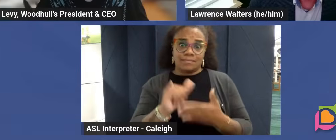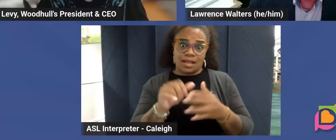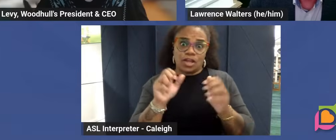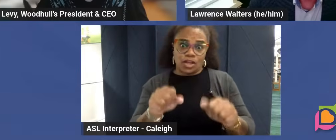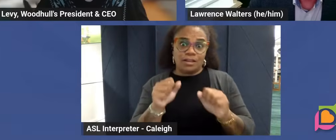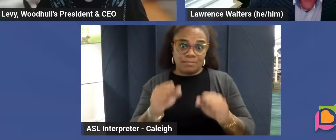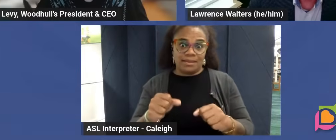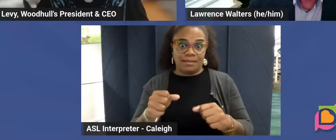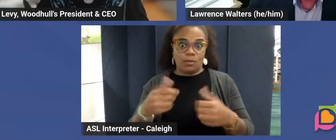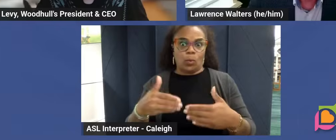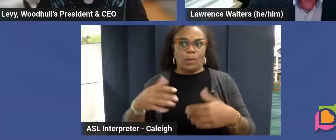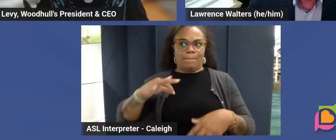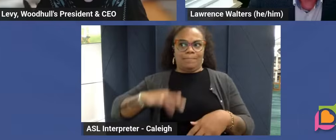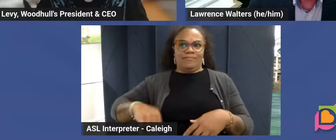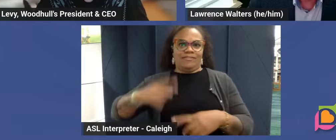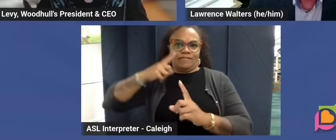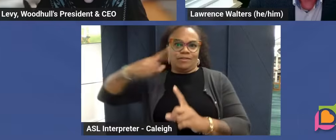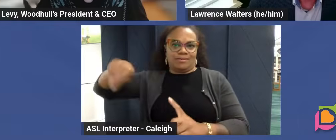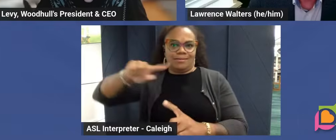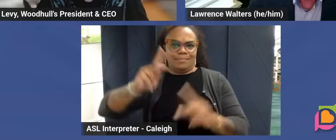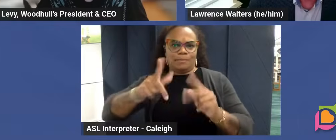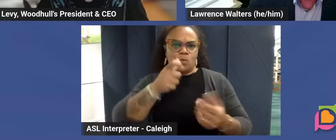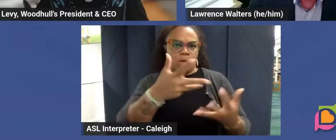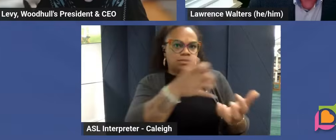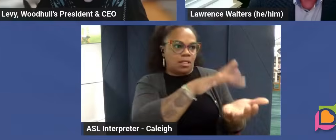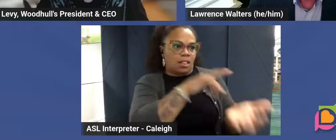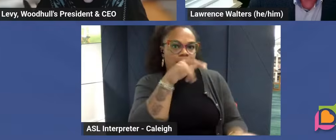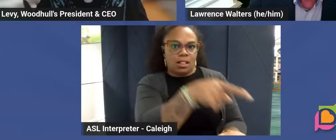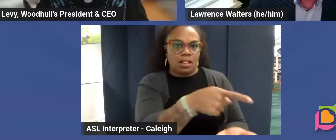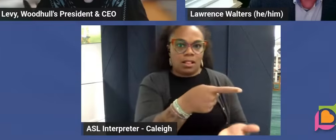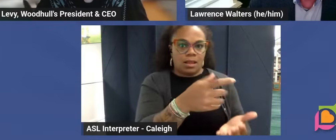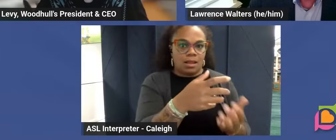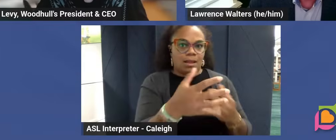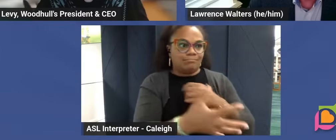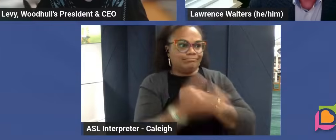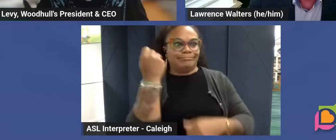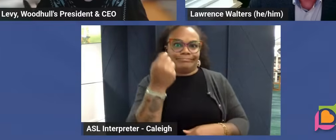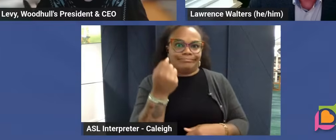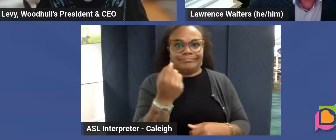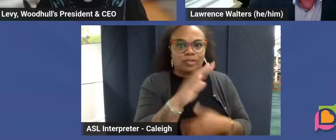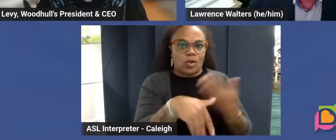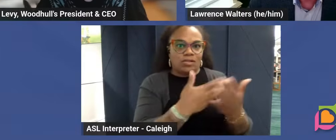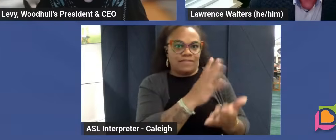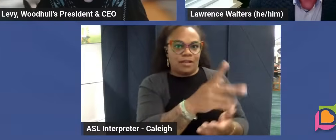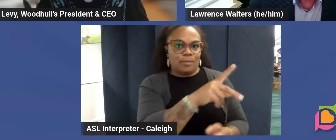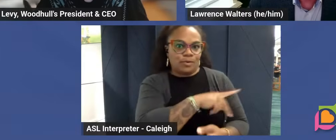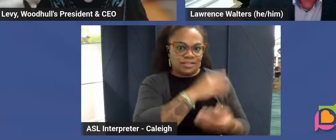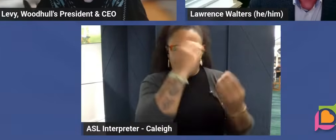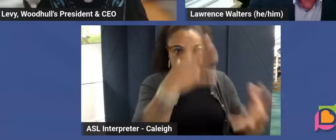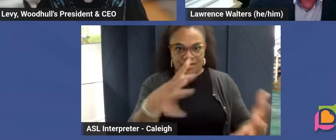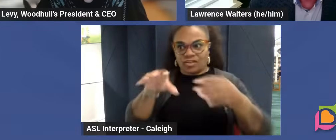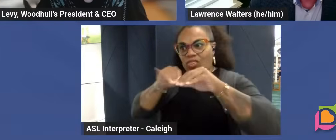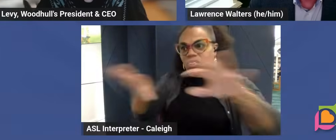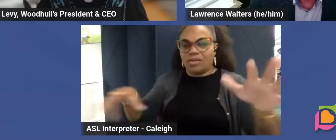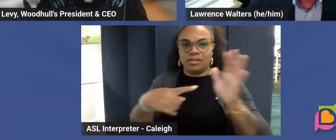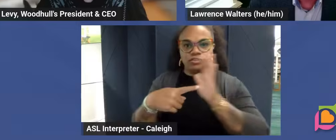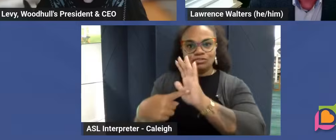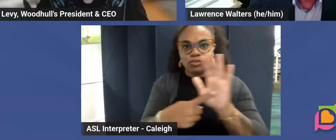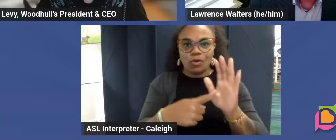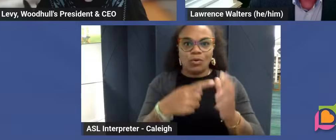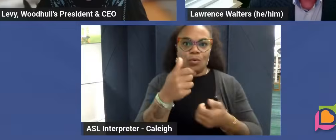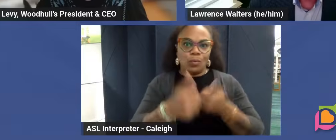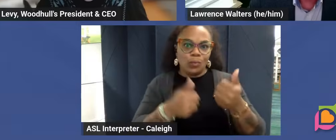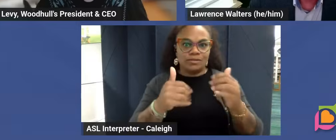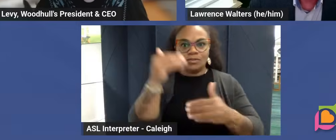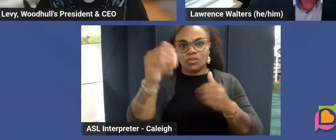to extort or engage in ransom. I'm going to disclose all the adult websites that you've ever visited and what you watched and how long you